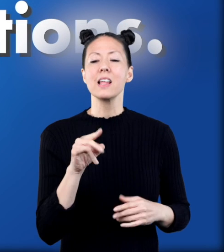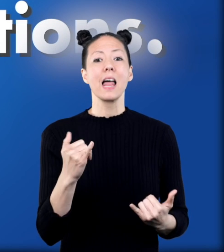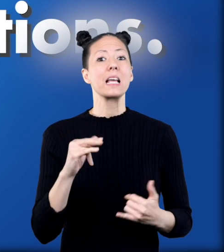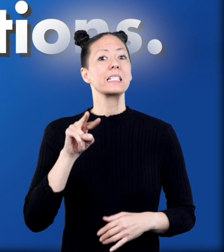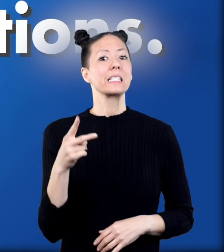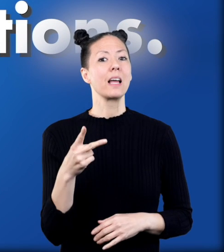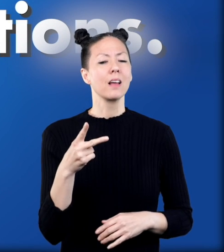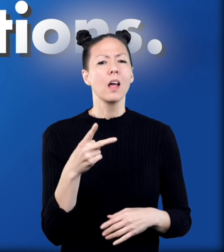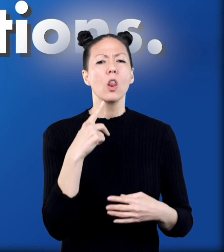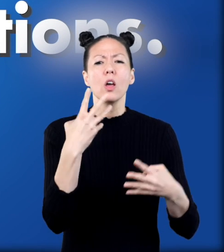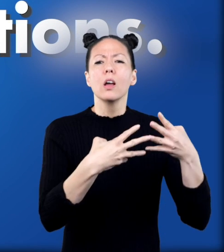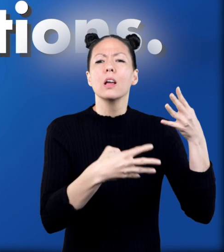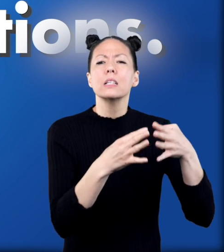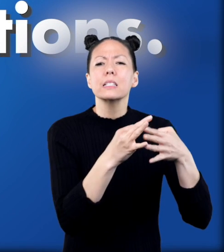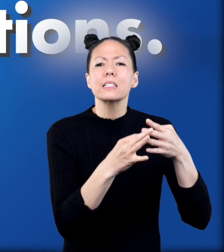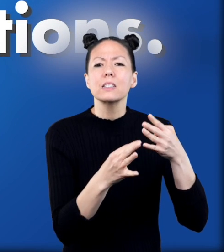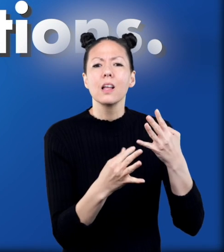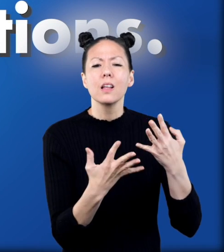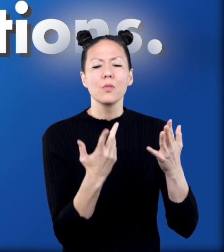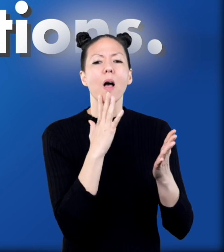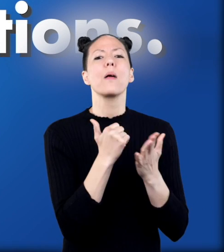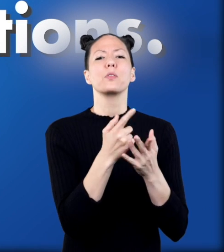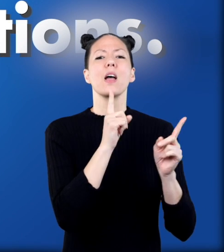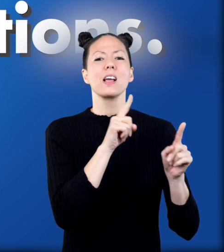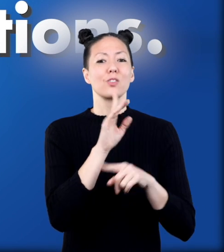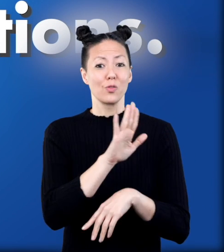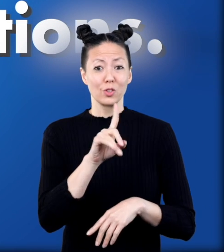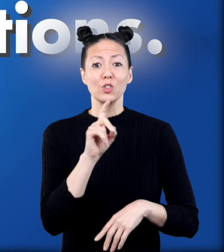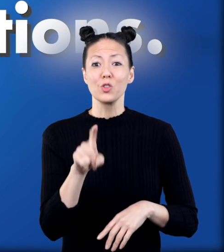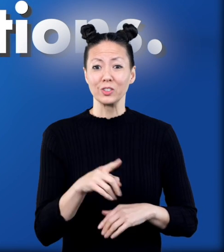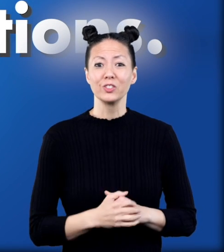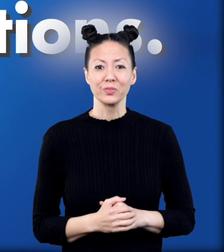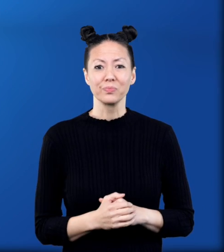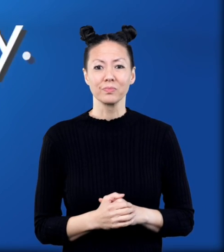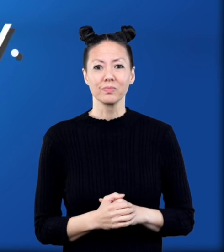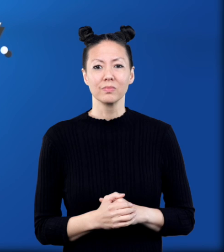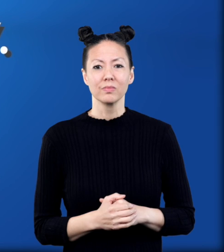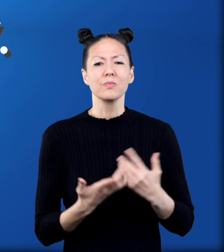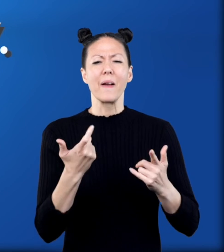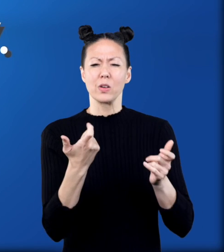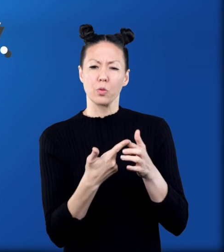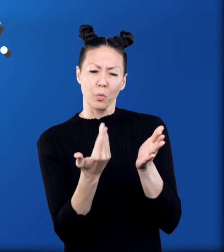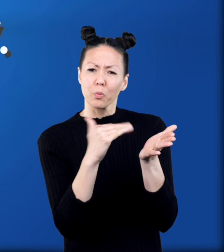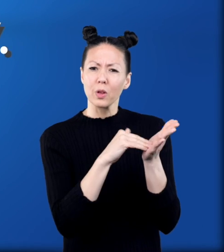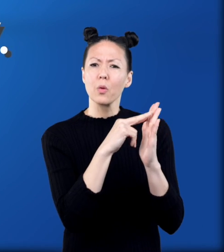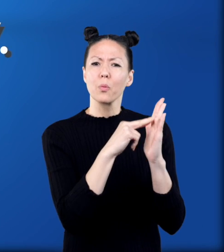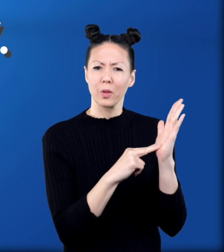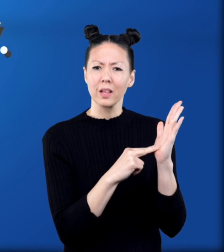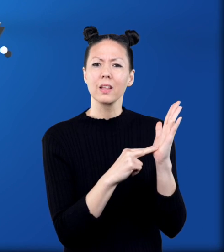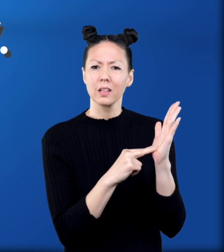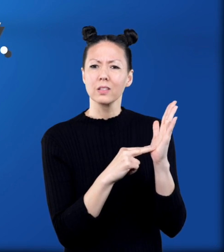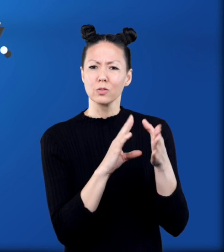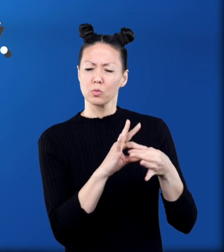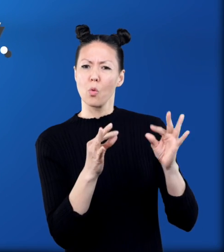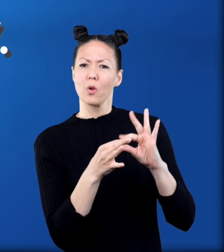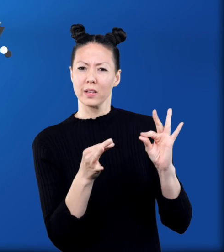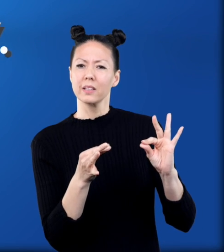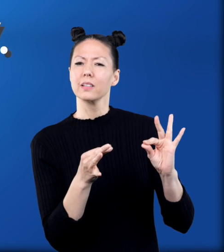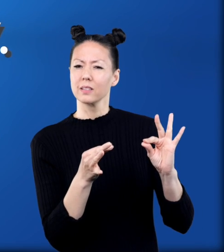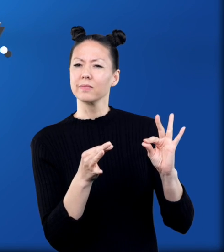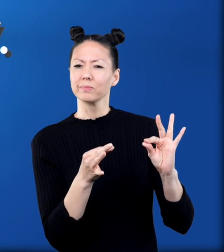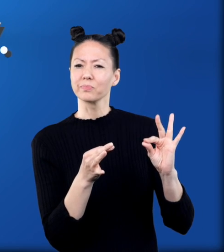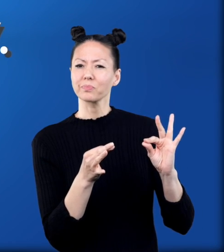Second, look for details in the story that answer your questions. You may have to reread some of the story to do